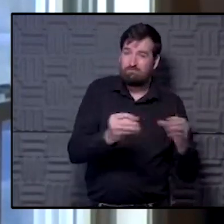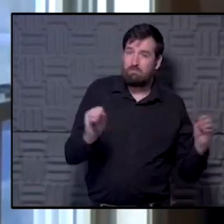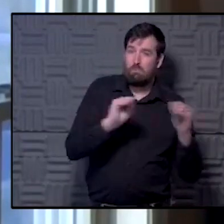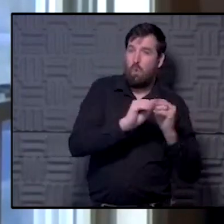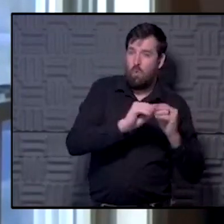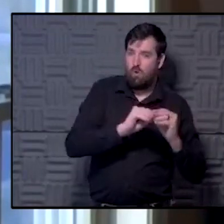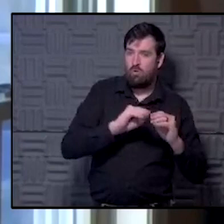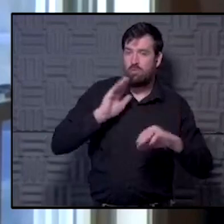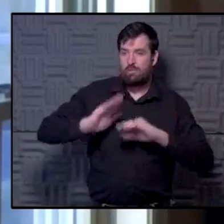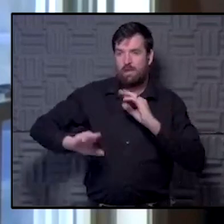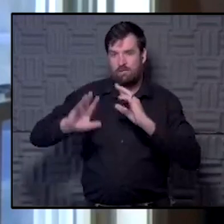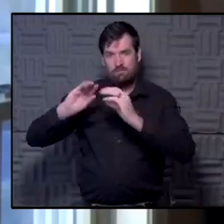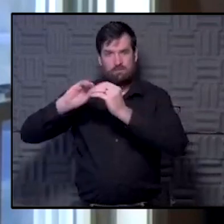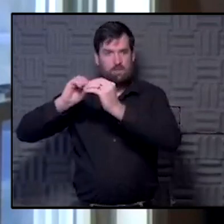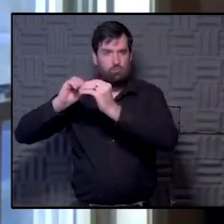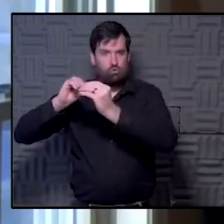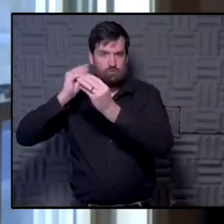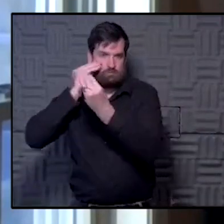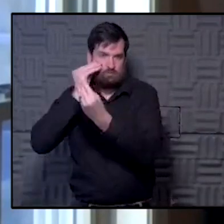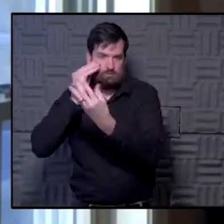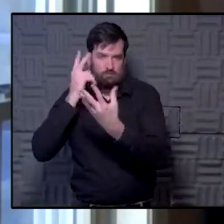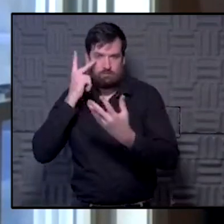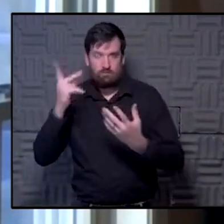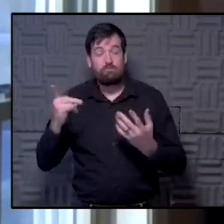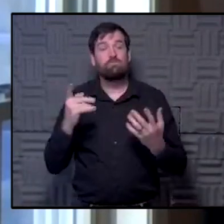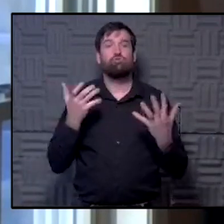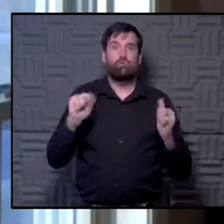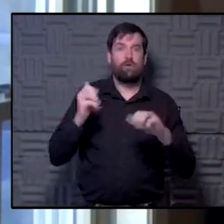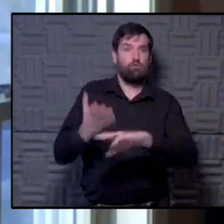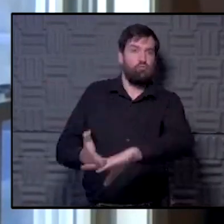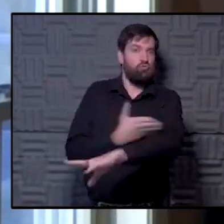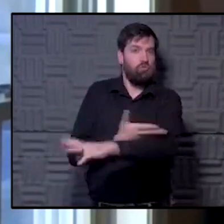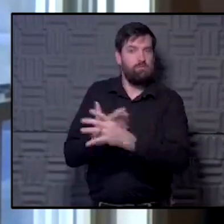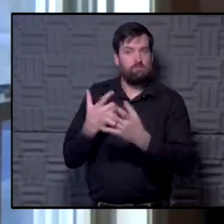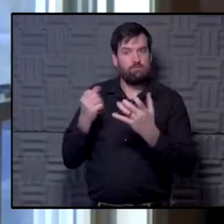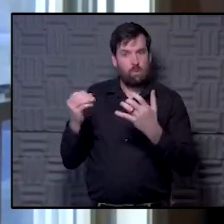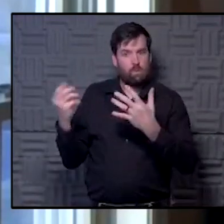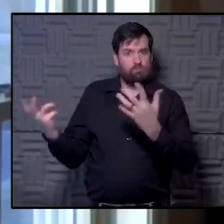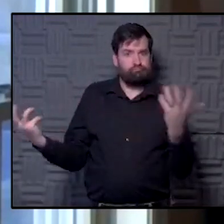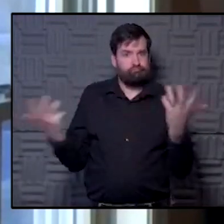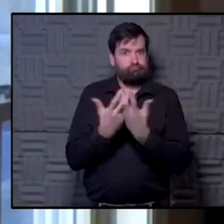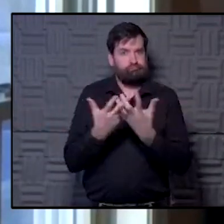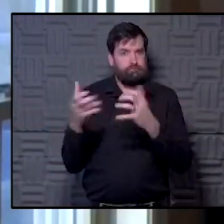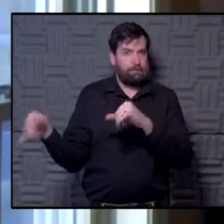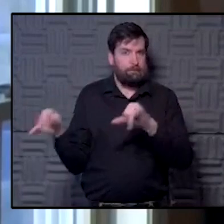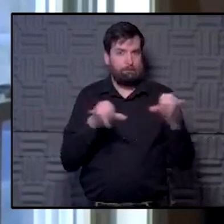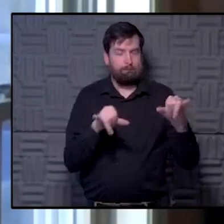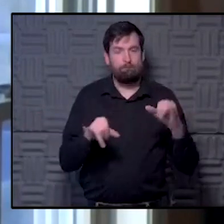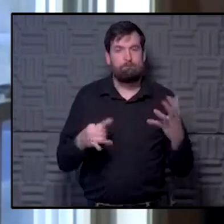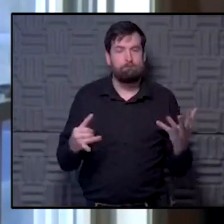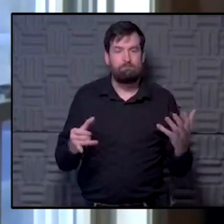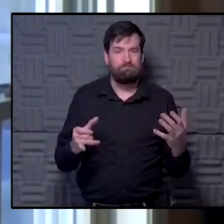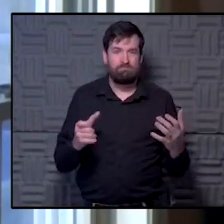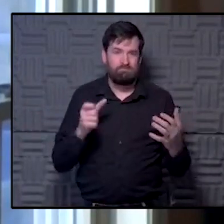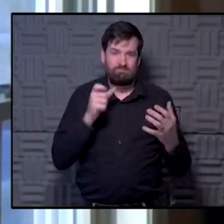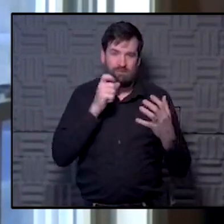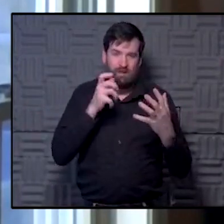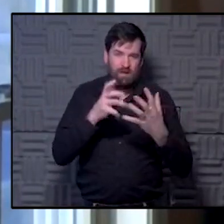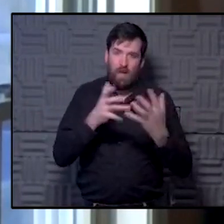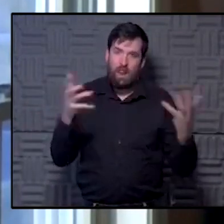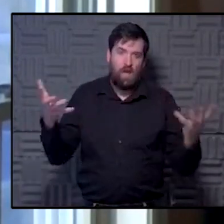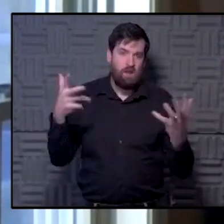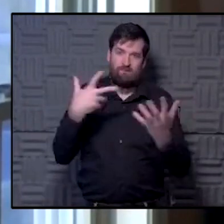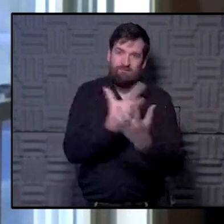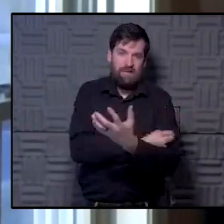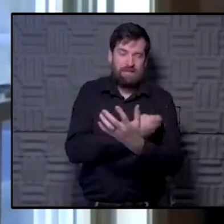make it better so that it is more reflective of the truth. There aren't tons of vaccines sitting on